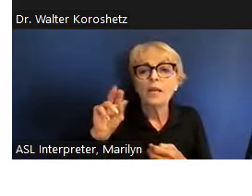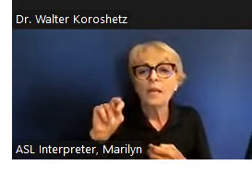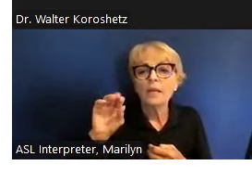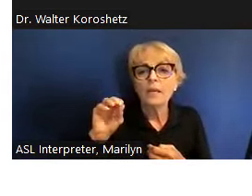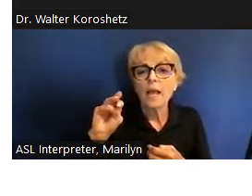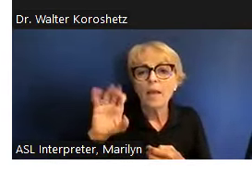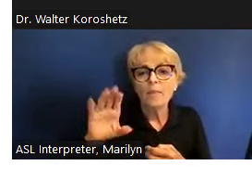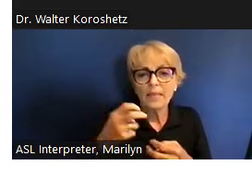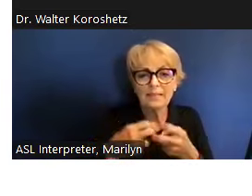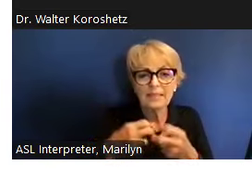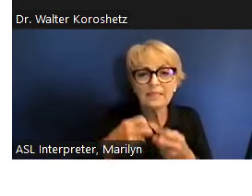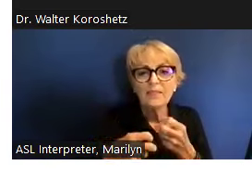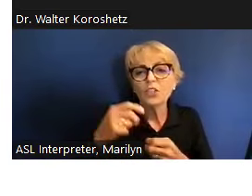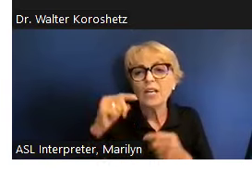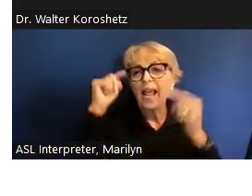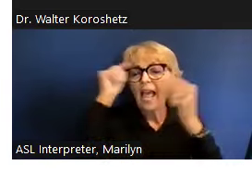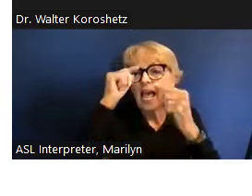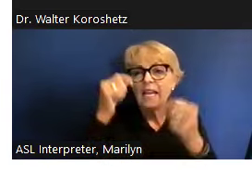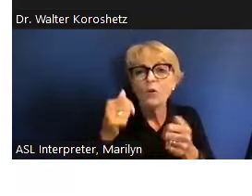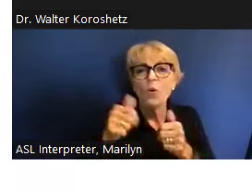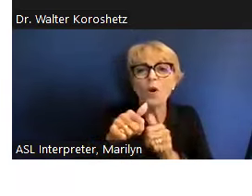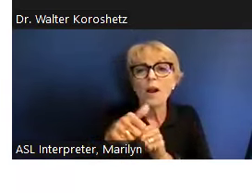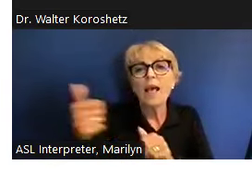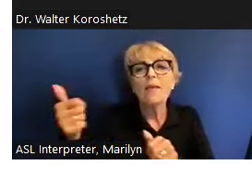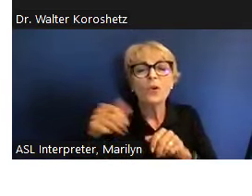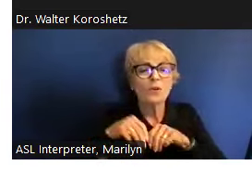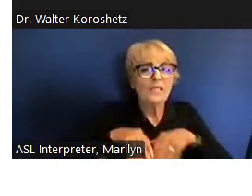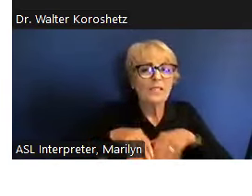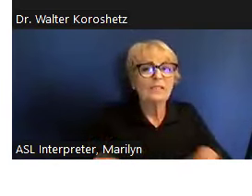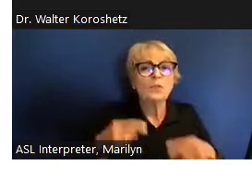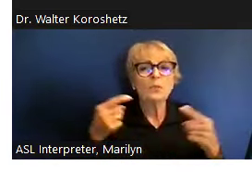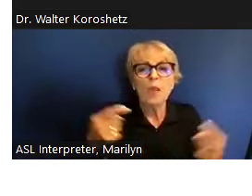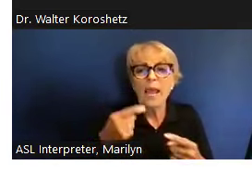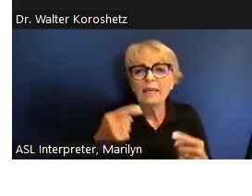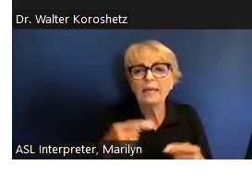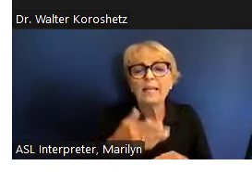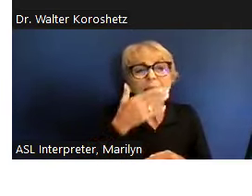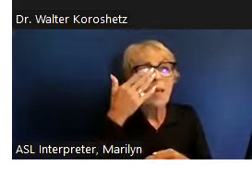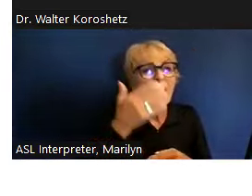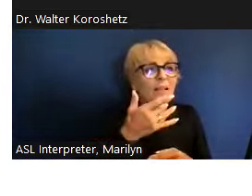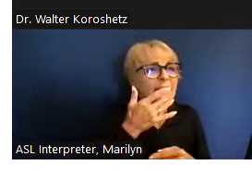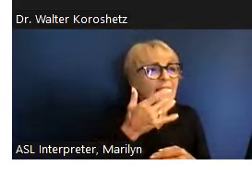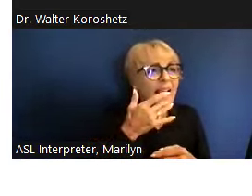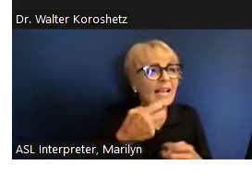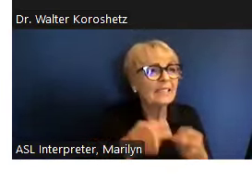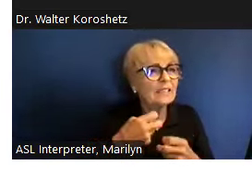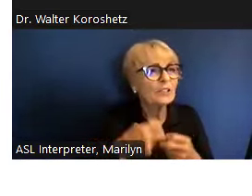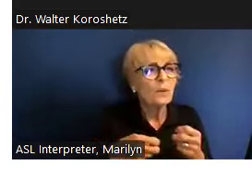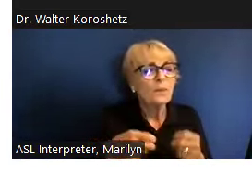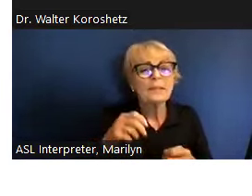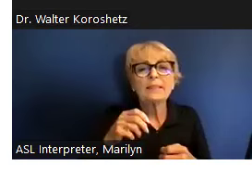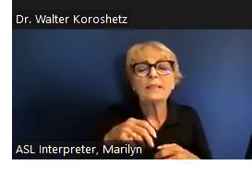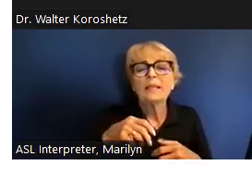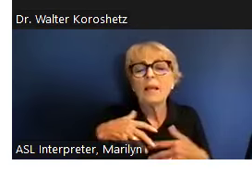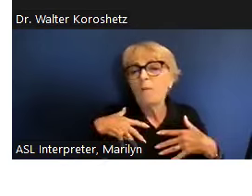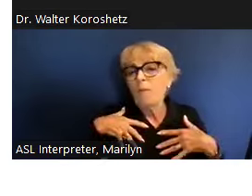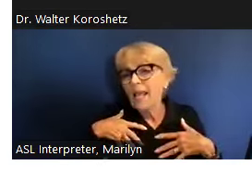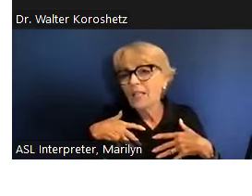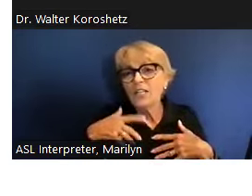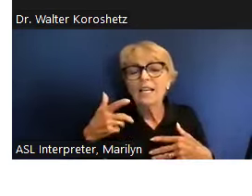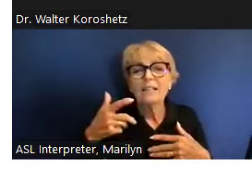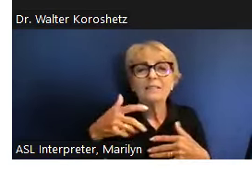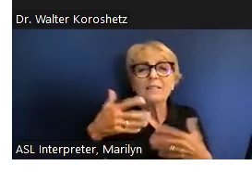or other diffuse pain experiences, smell or taste disturbance, myalgia, anxiety and